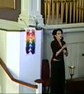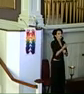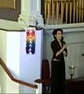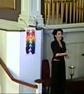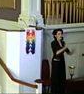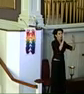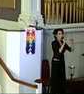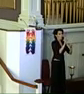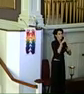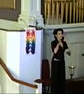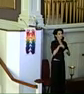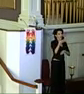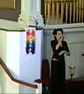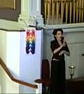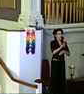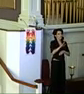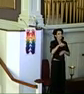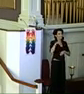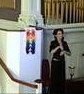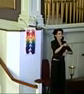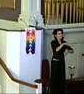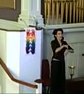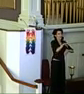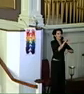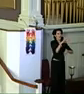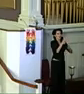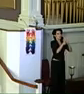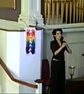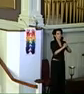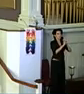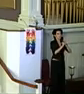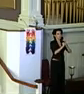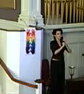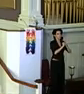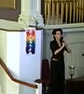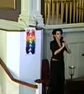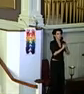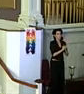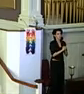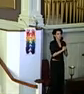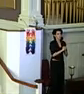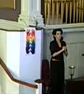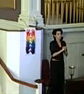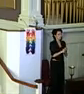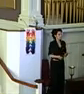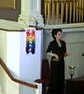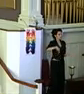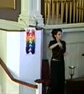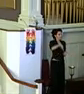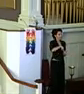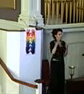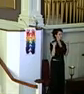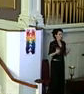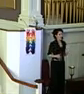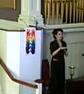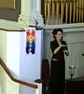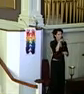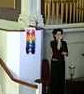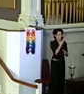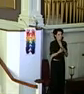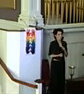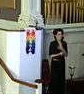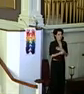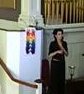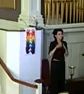We trust and hope in God in this time of worship. Let's rise now in body and spirit as we begin our